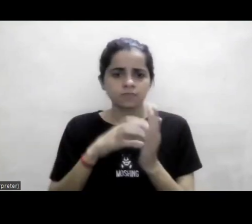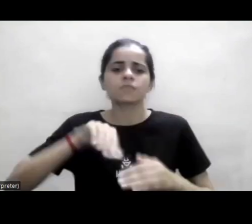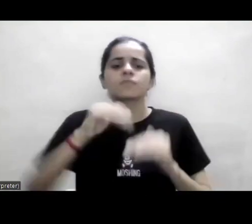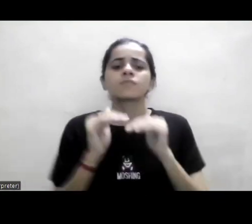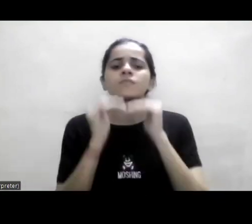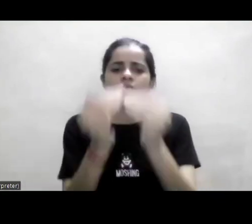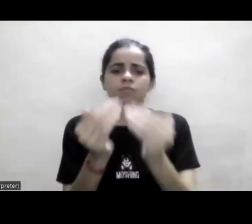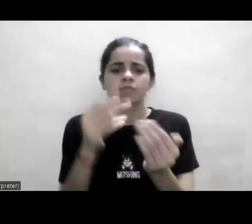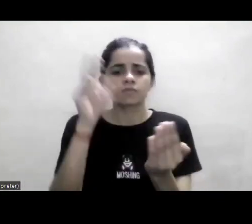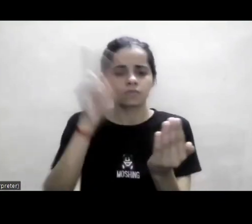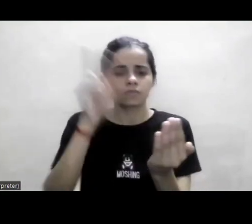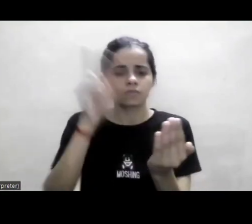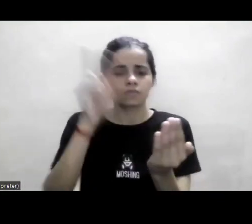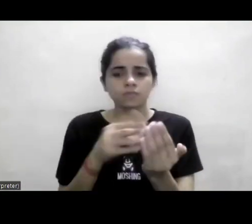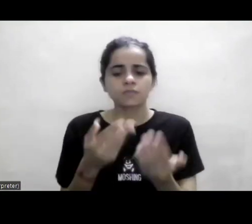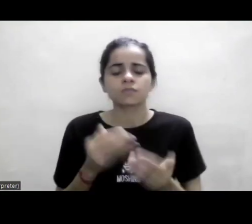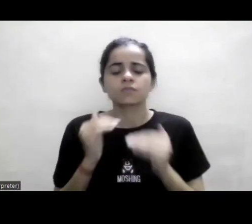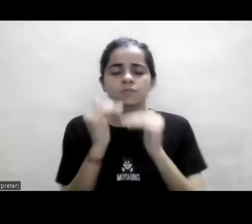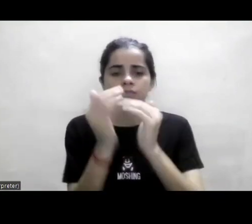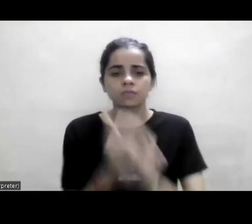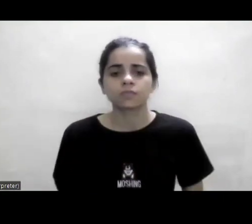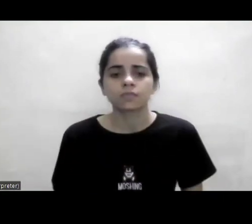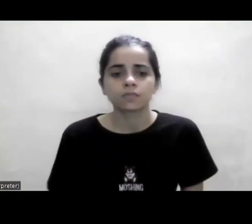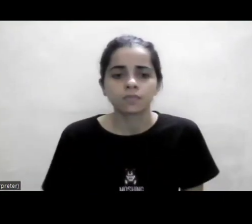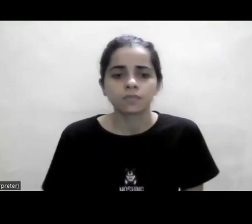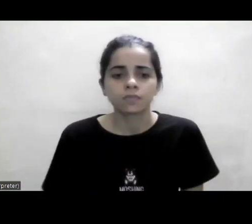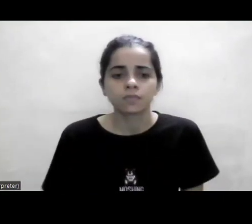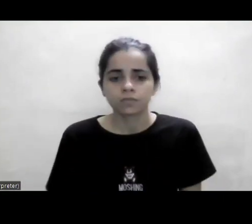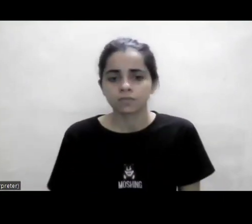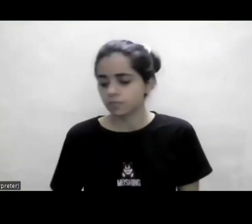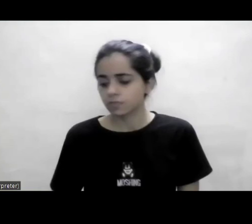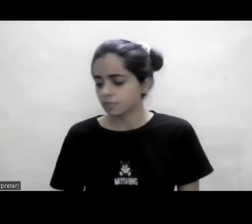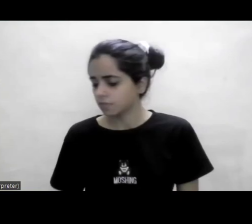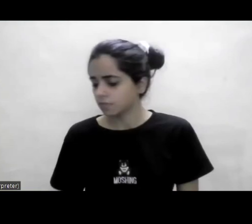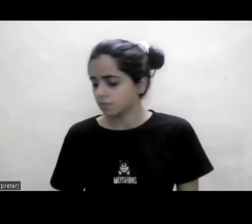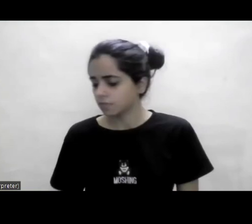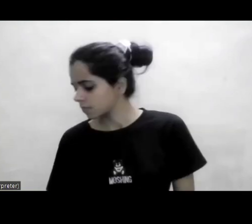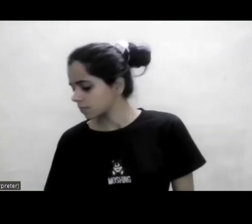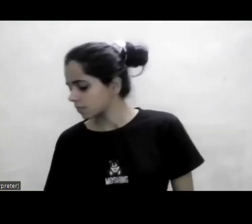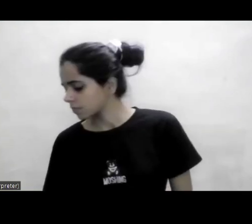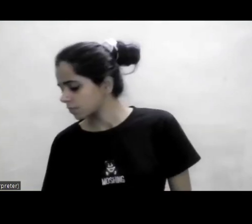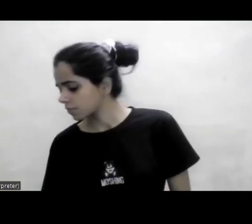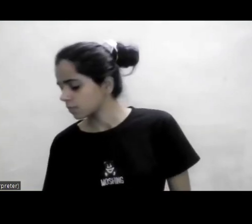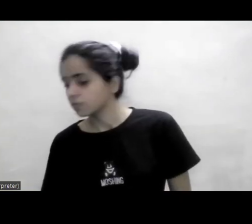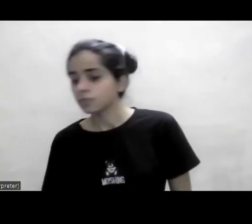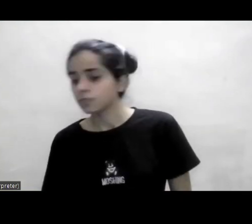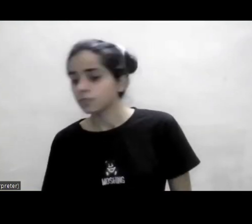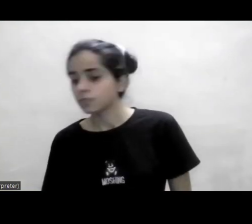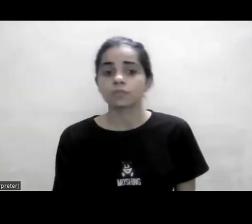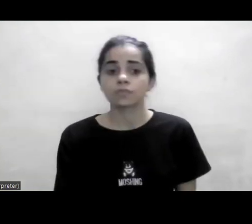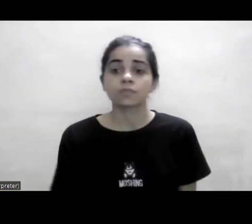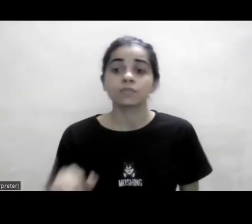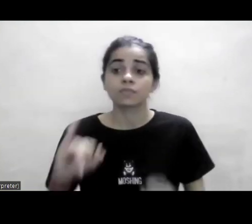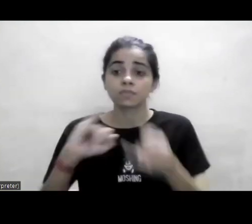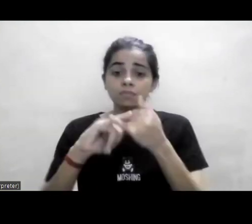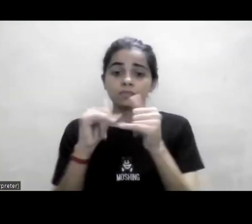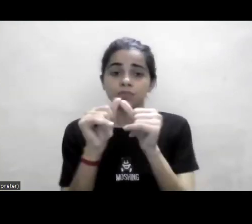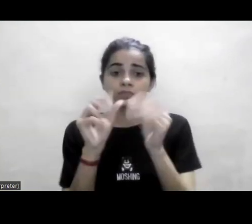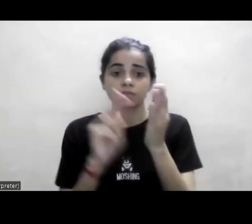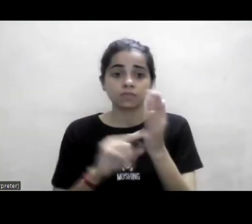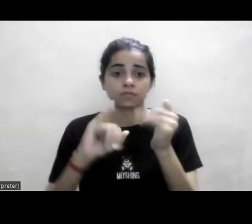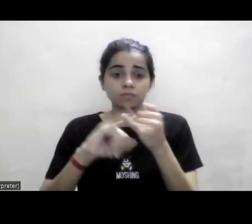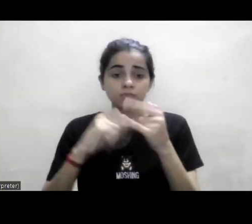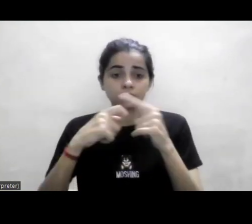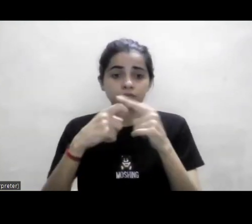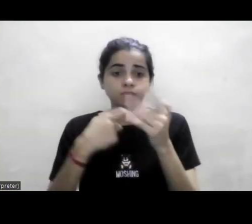further. Yeah, I have not read about this. Sure. Thank you so much. Thank you so much, Ria. Sanskriti?